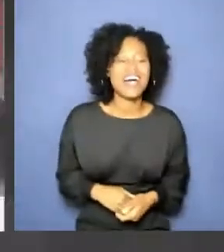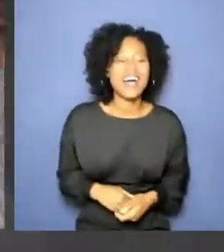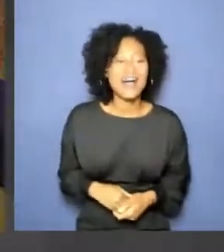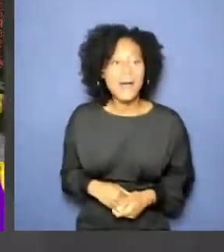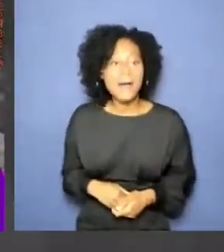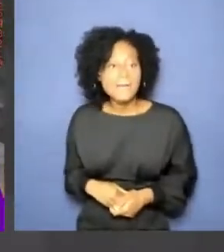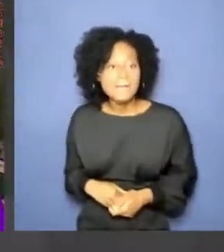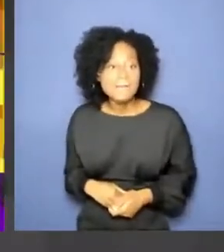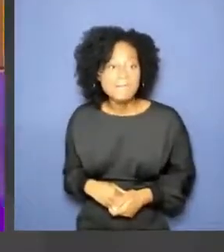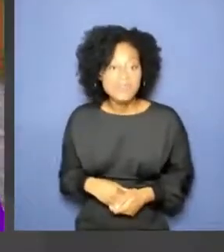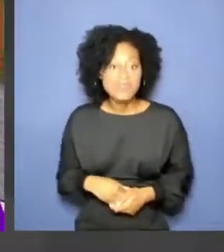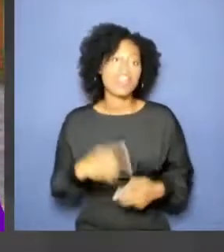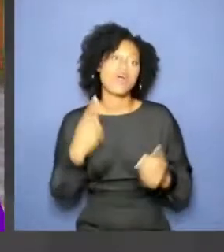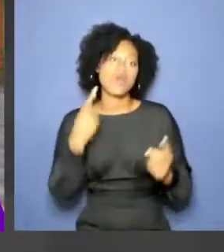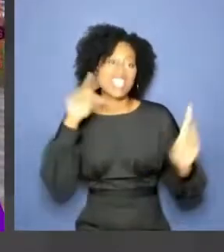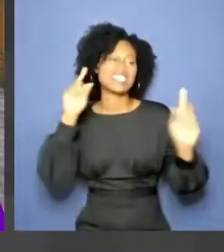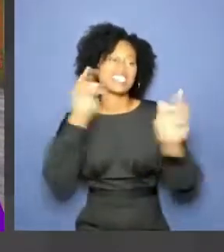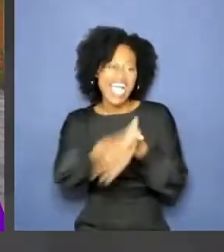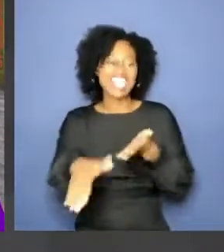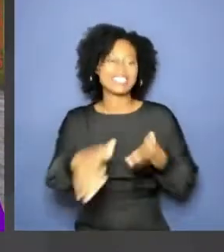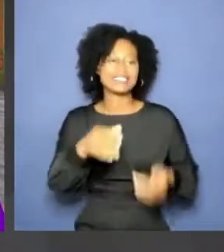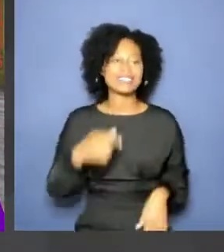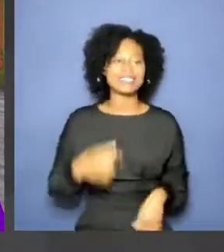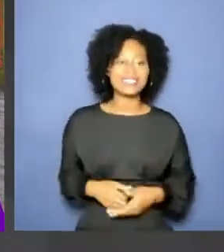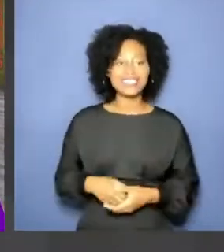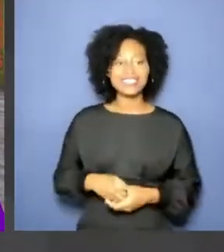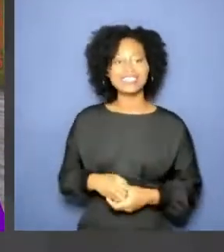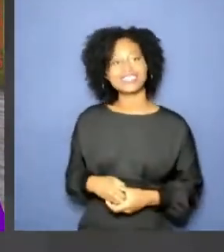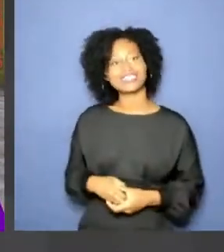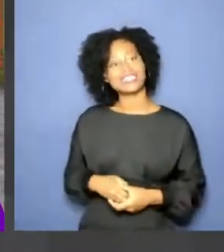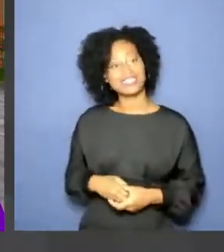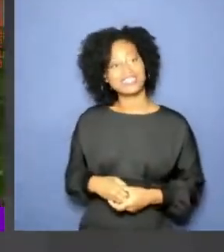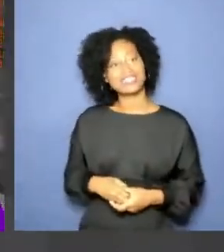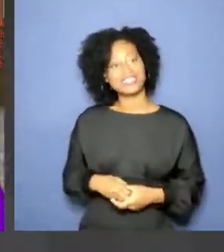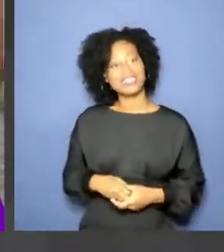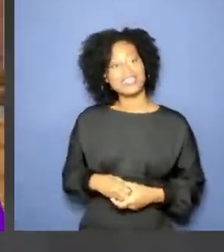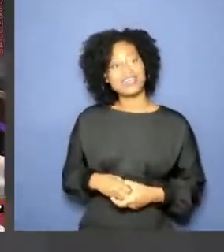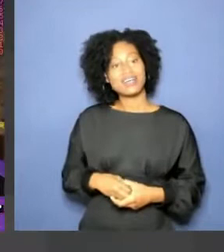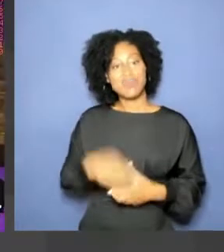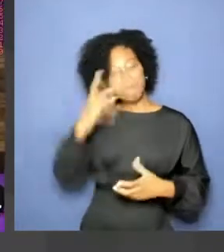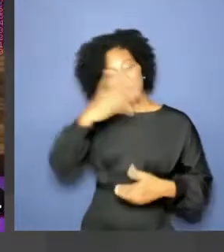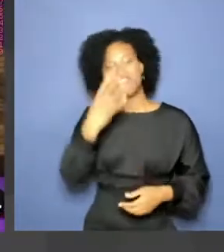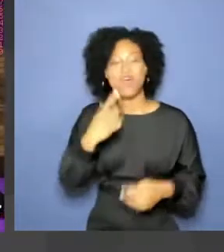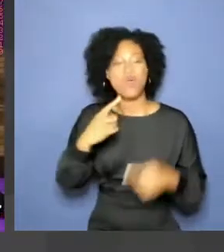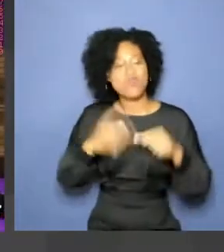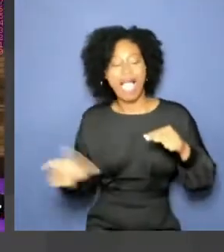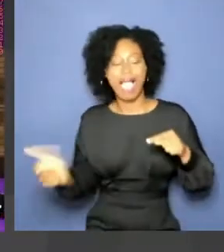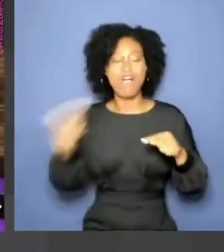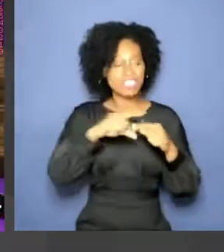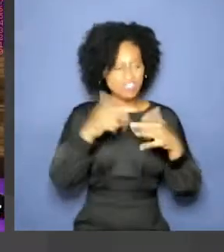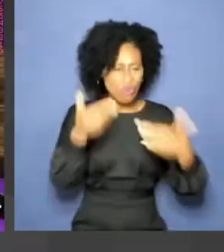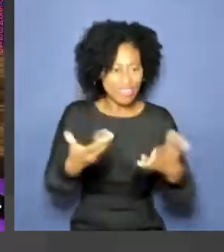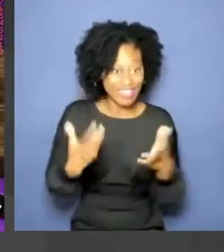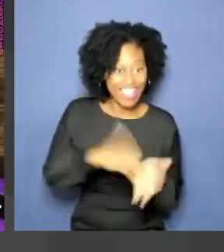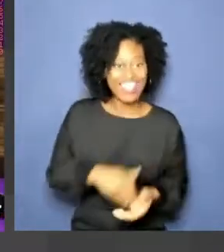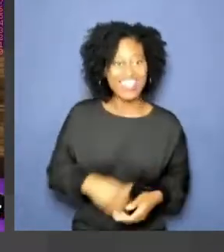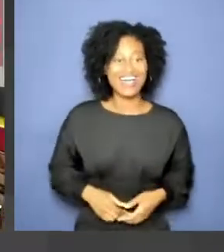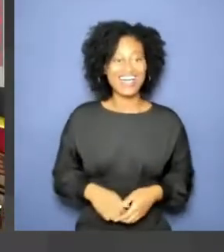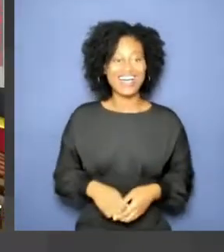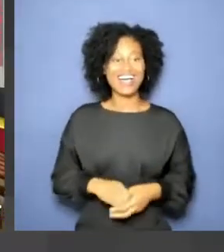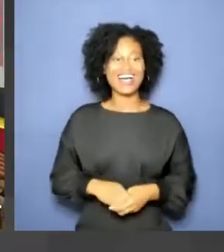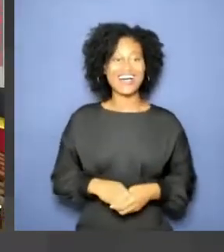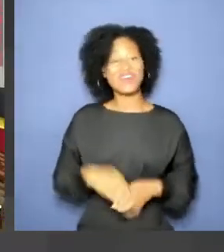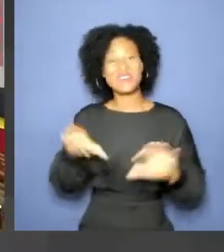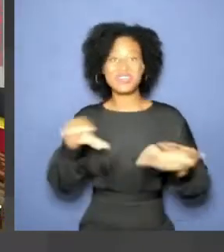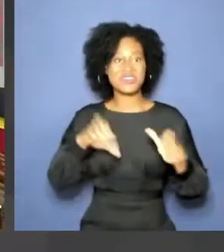played. Nice. That damage potion I threw at her was like... Beautiful roundup. Let's go, baby. Oh, we're doing so good.